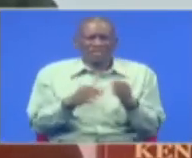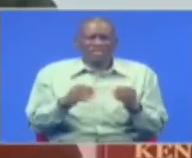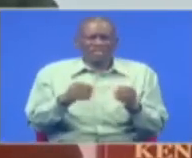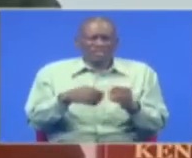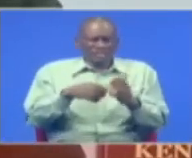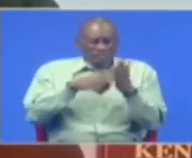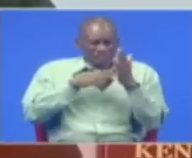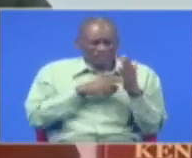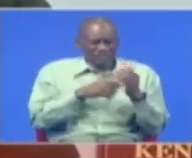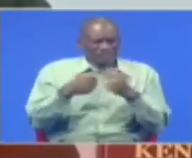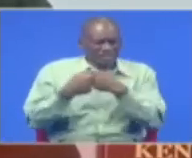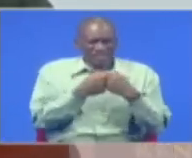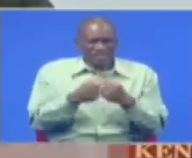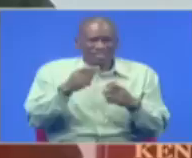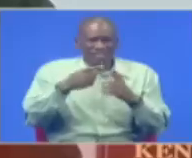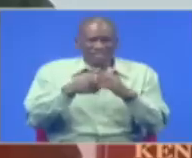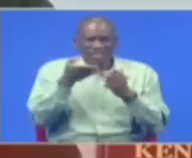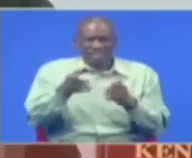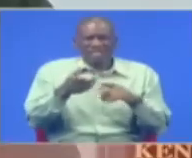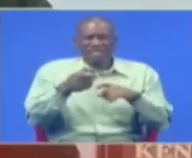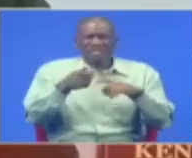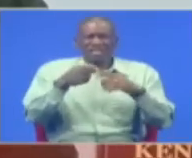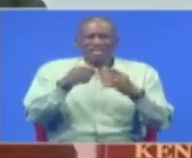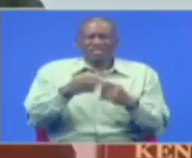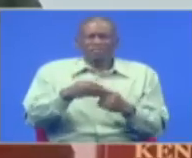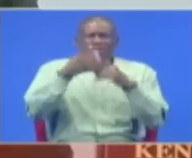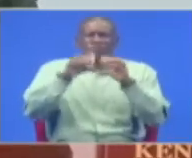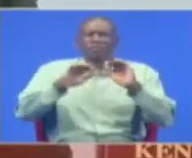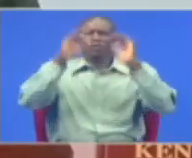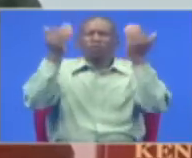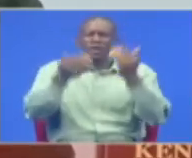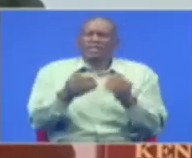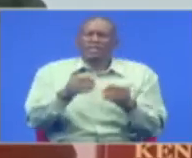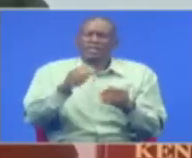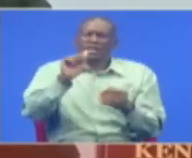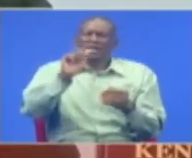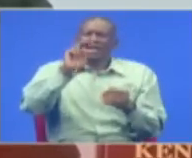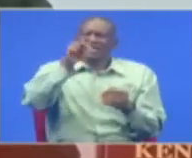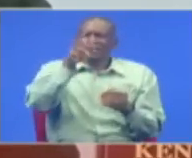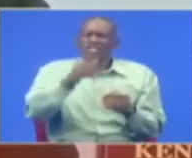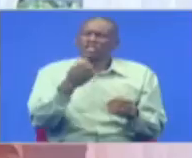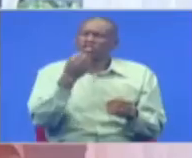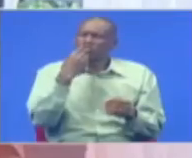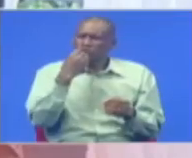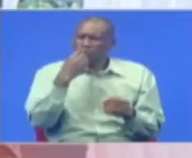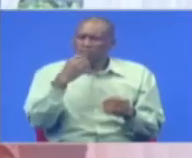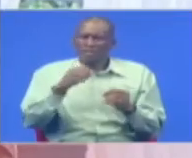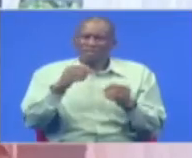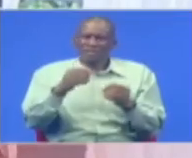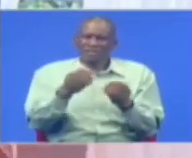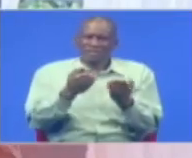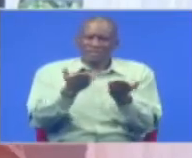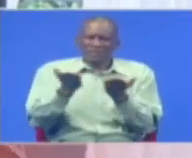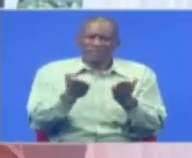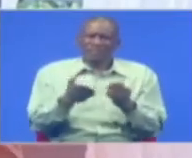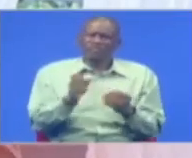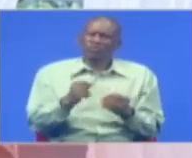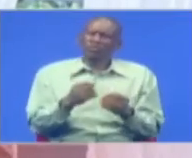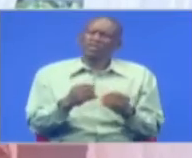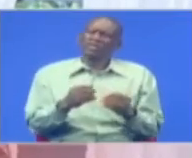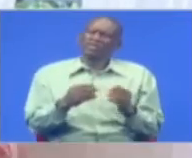from the World Anti-Doping Agency, and the thinking in the international circles was, if these Kenyans are winning through